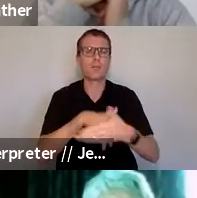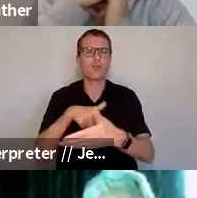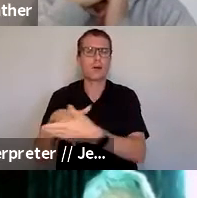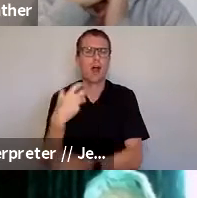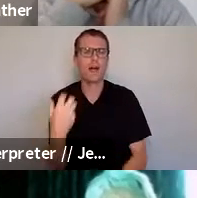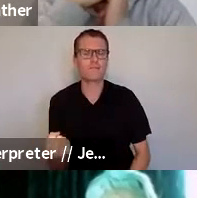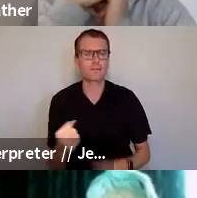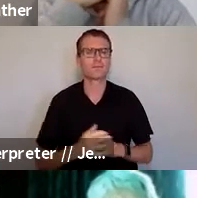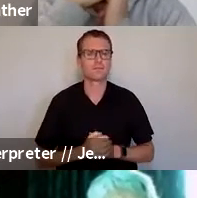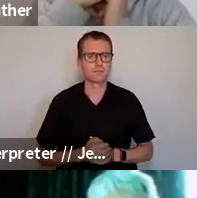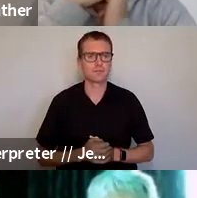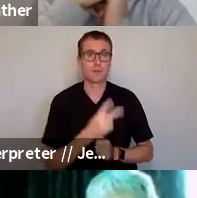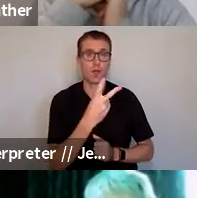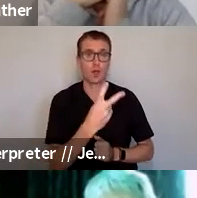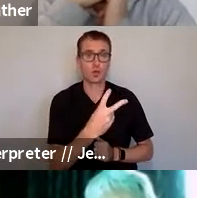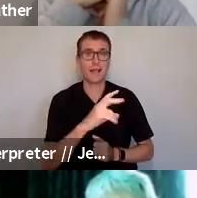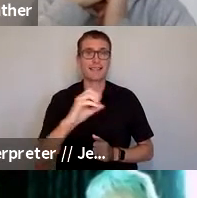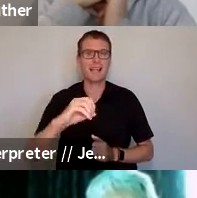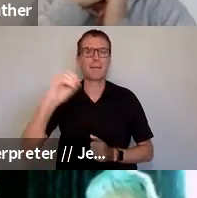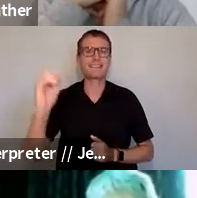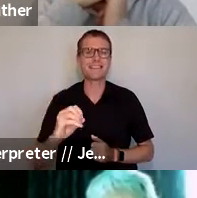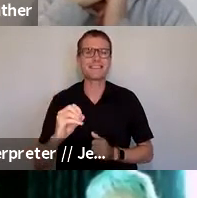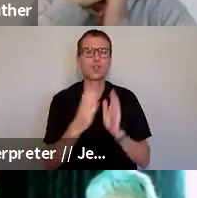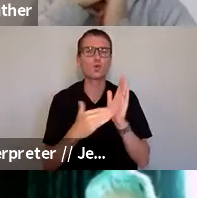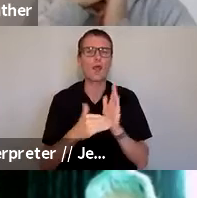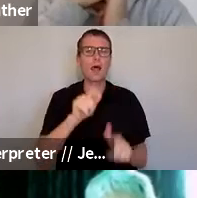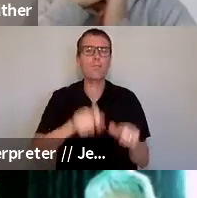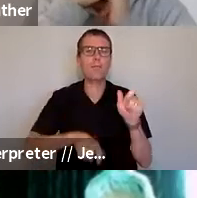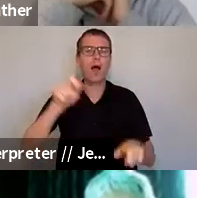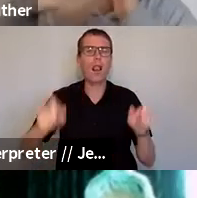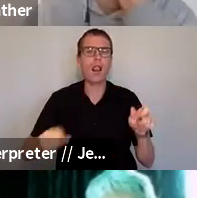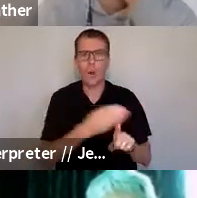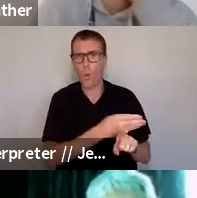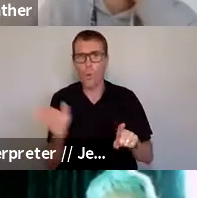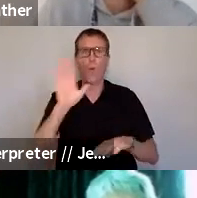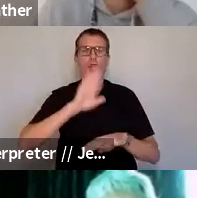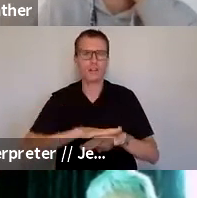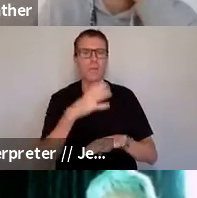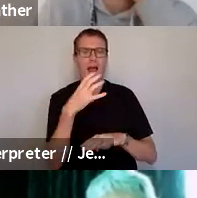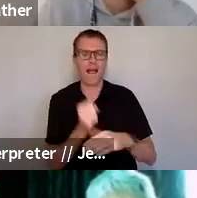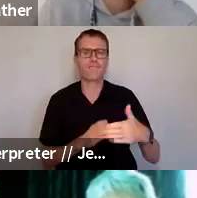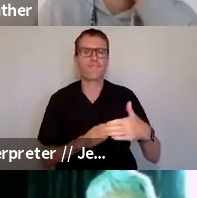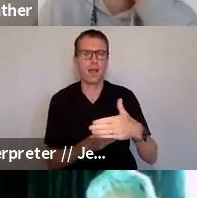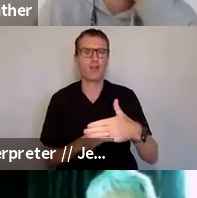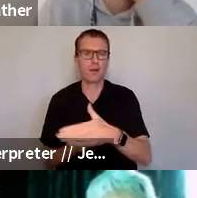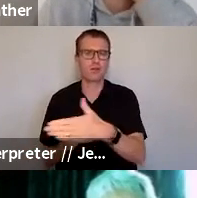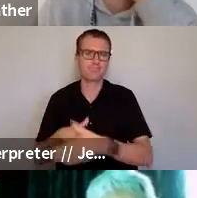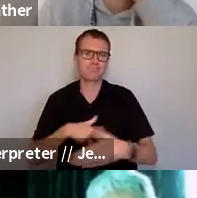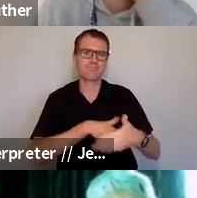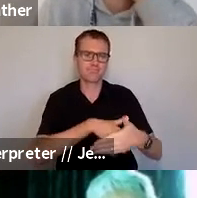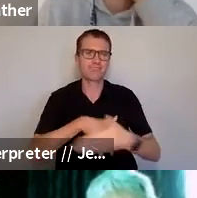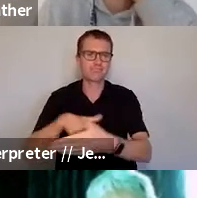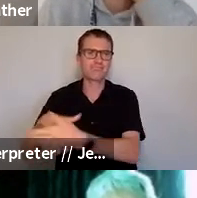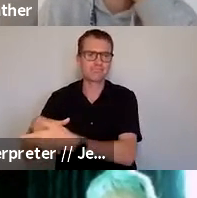20% of New Zealanders face all the time. And it's around about 20% of people